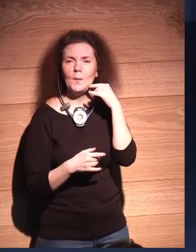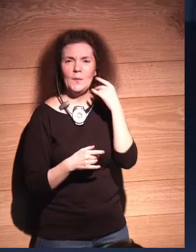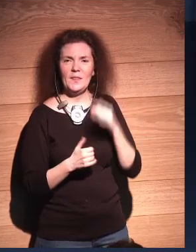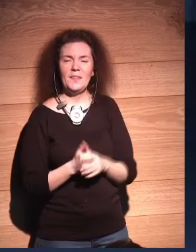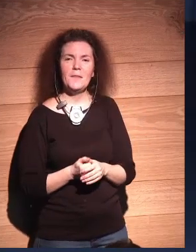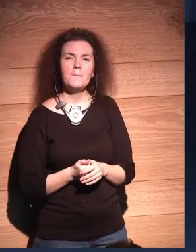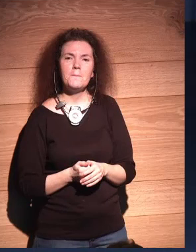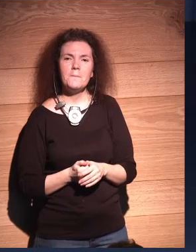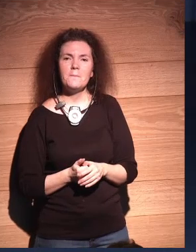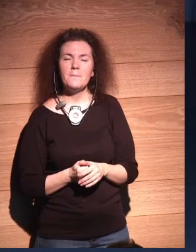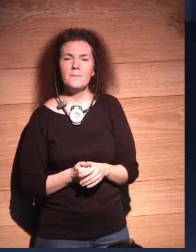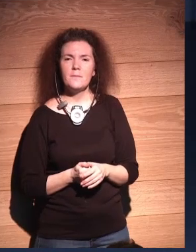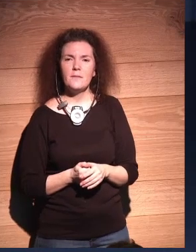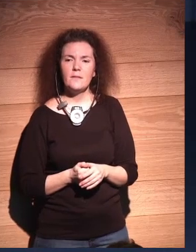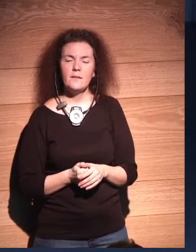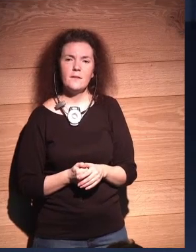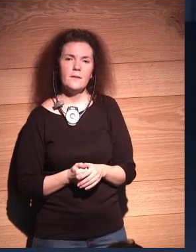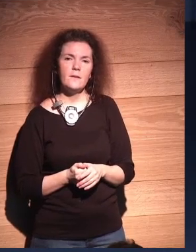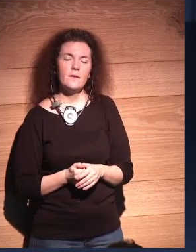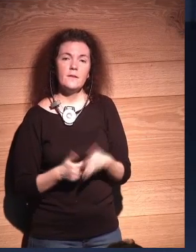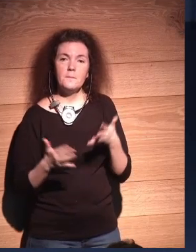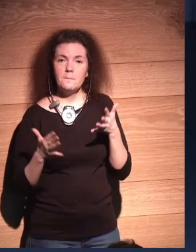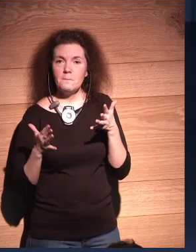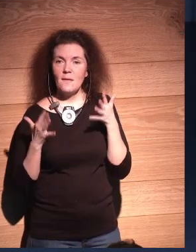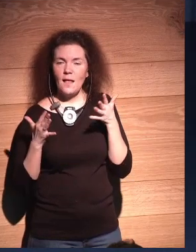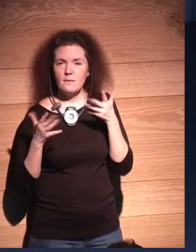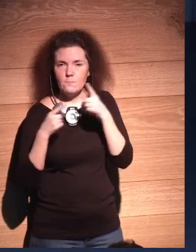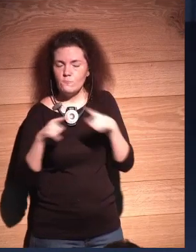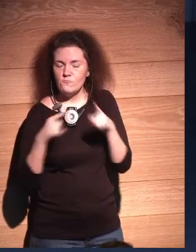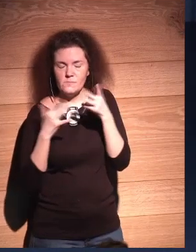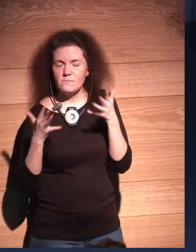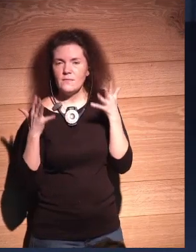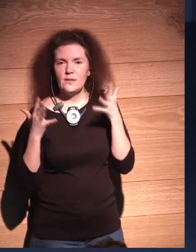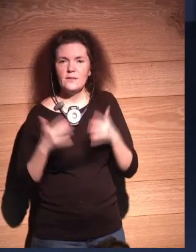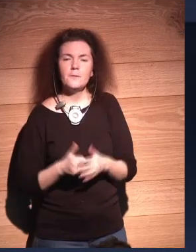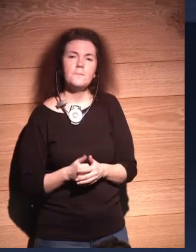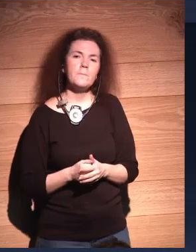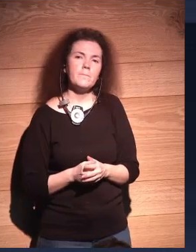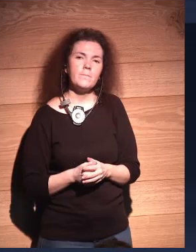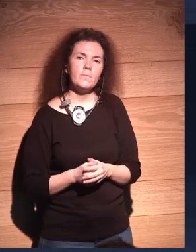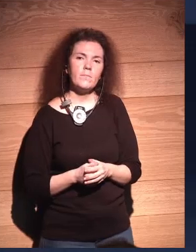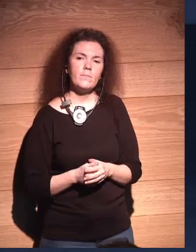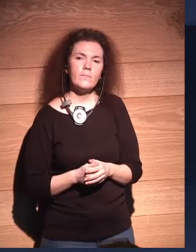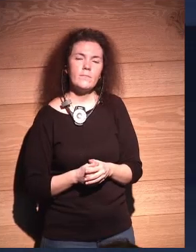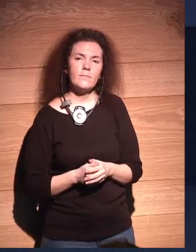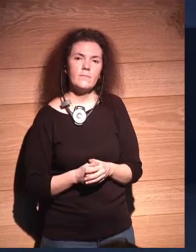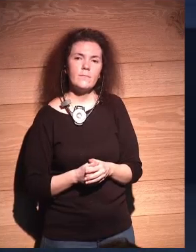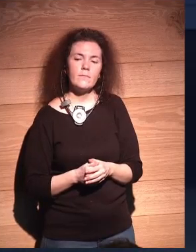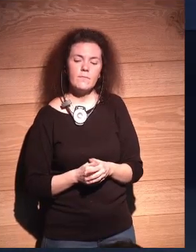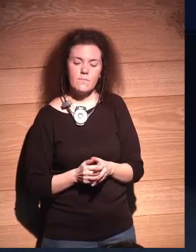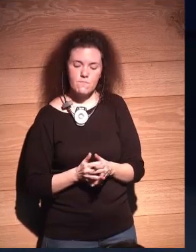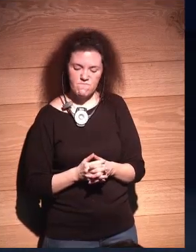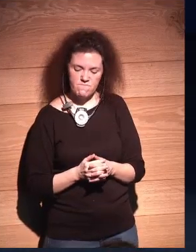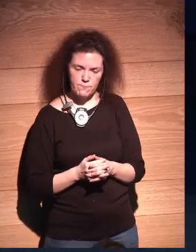anyway, I love music because you're with people, and in this case with other species, and it was like